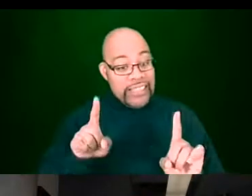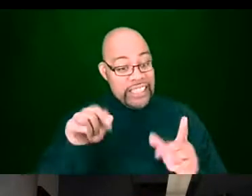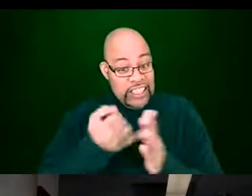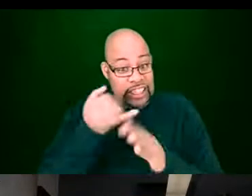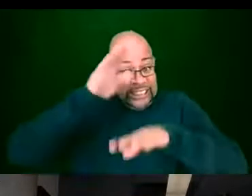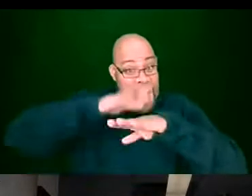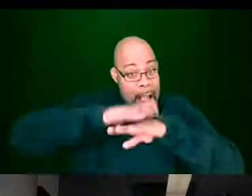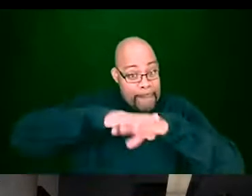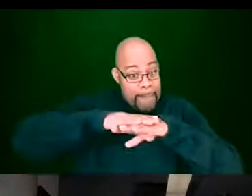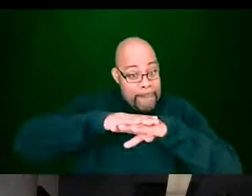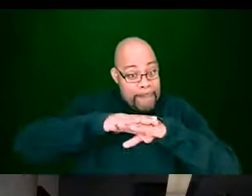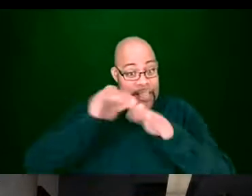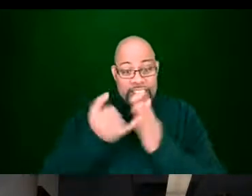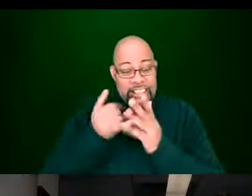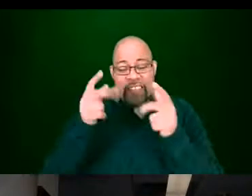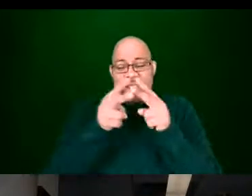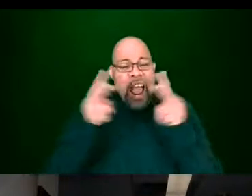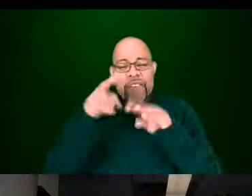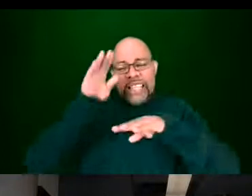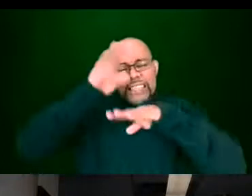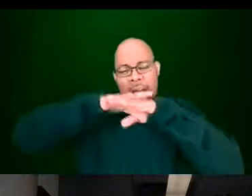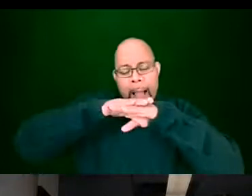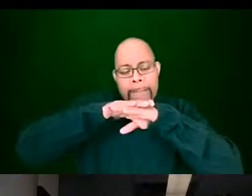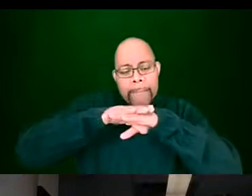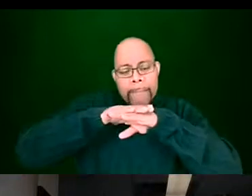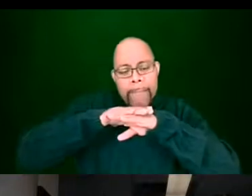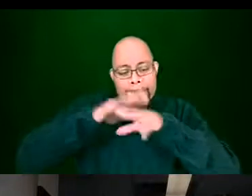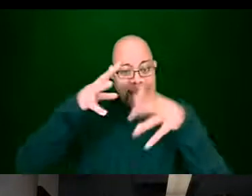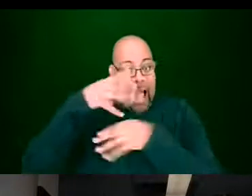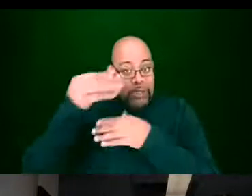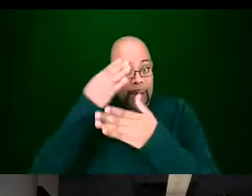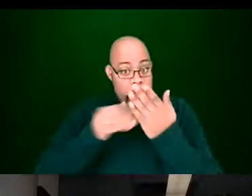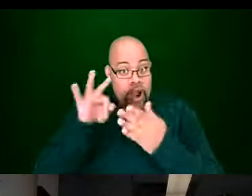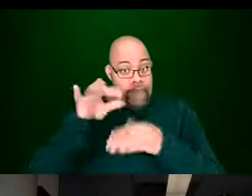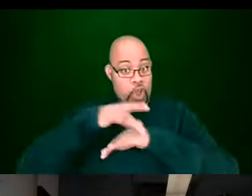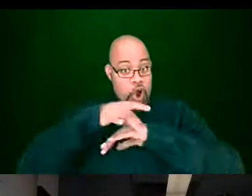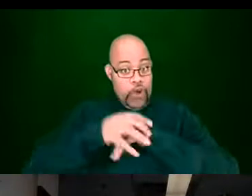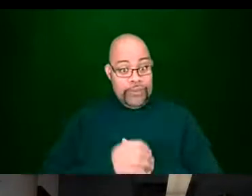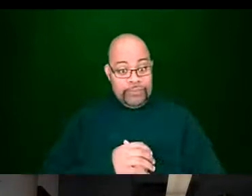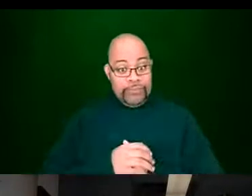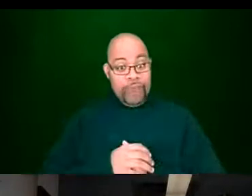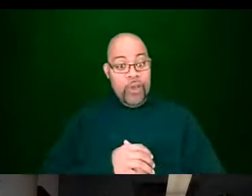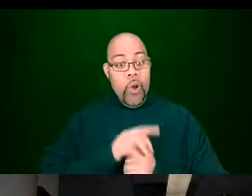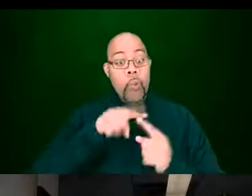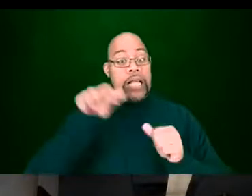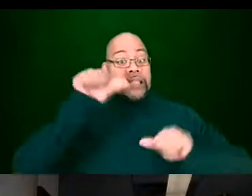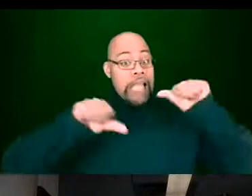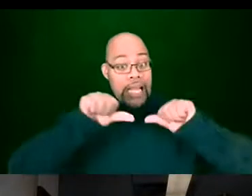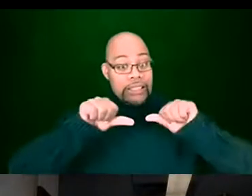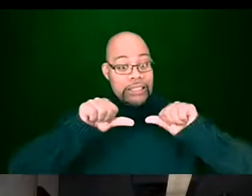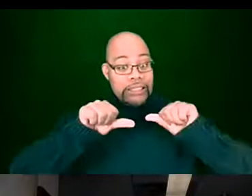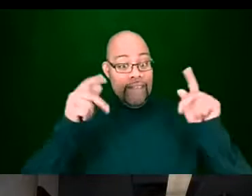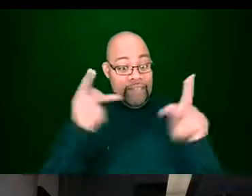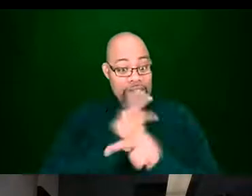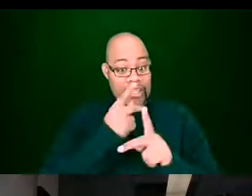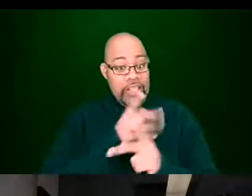top, right? That's just the very, very top or the outside part of planet Earth. When scientists figured,